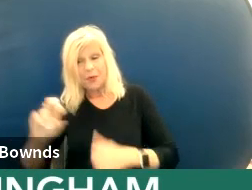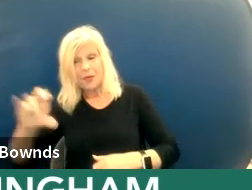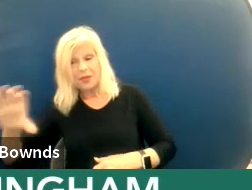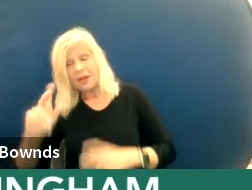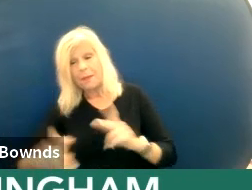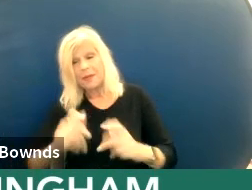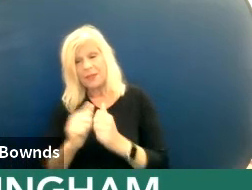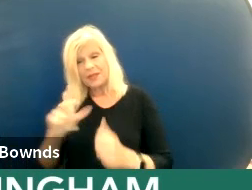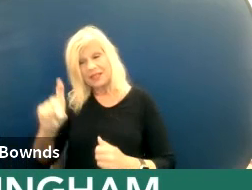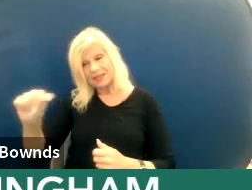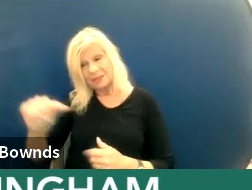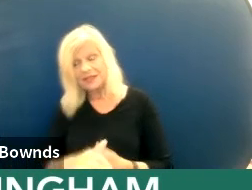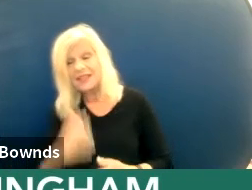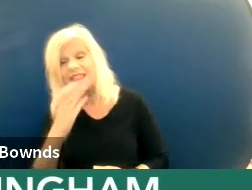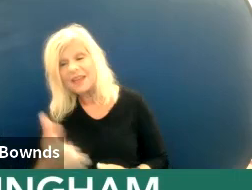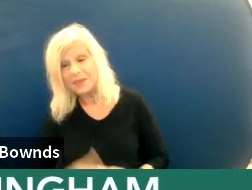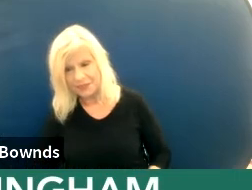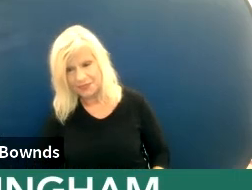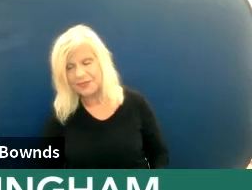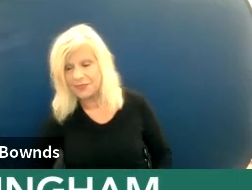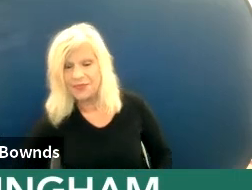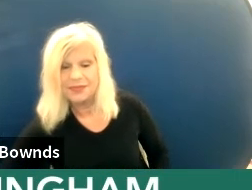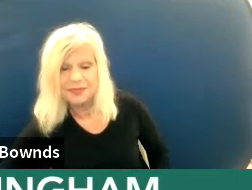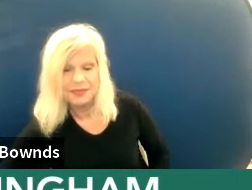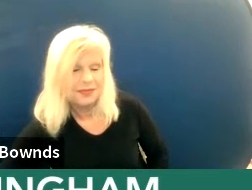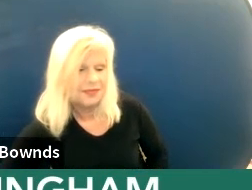people with disabilities. Thank you.